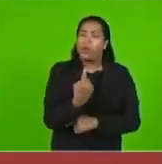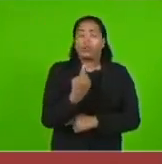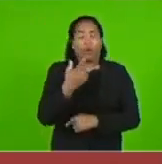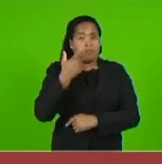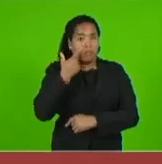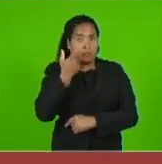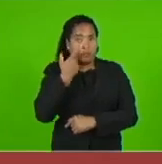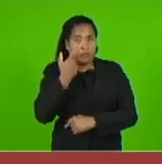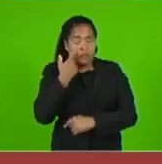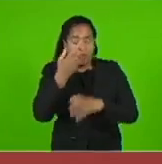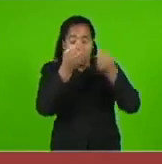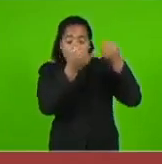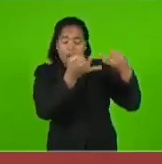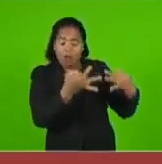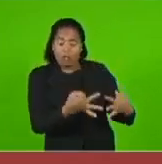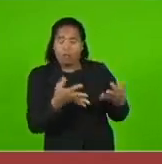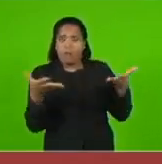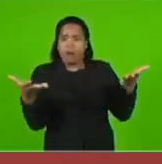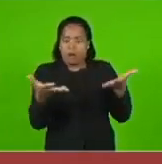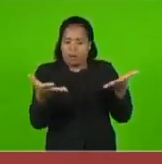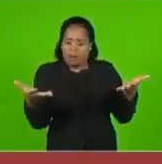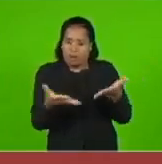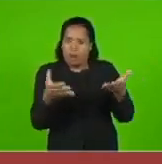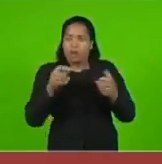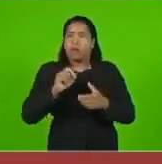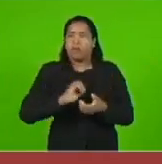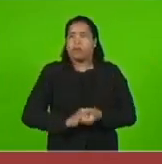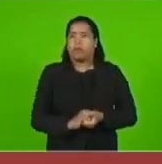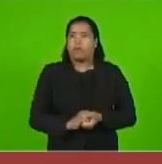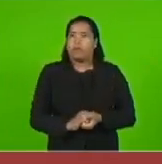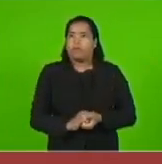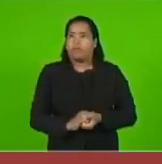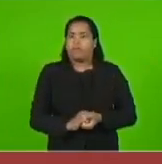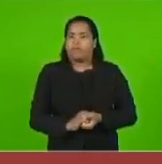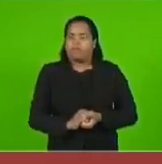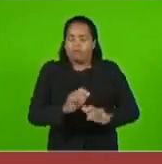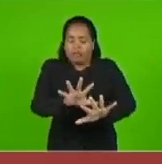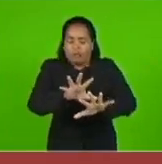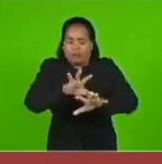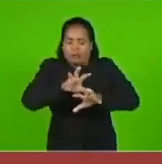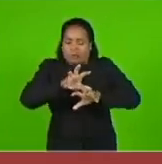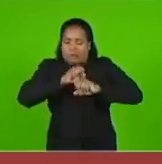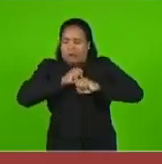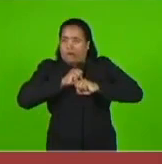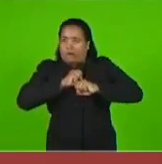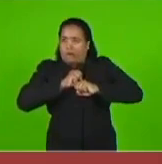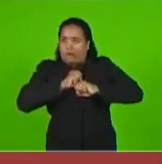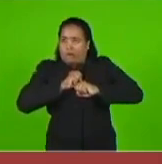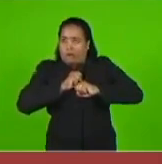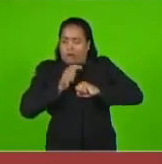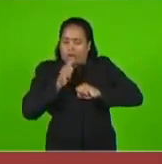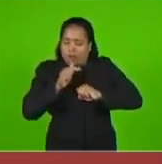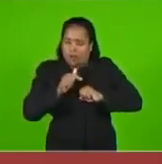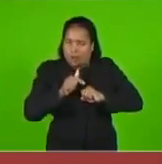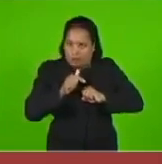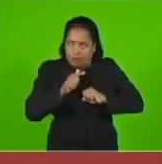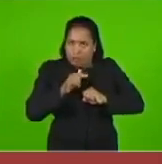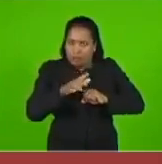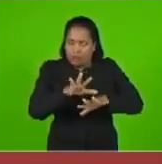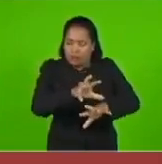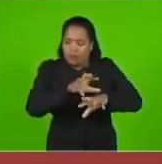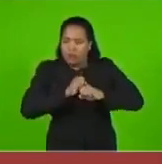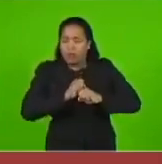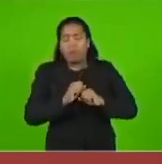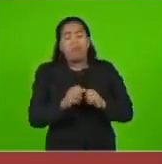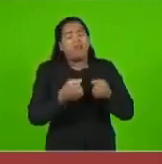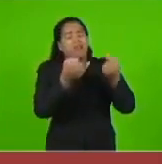that exists. So no, pay attention. I already spoke about the matter of the contamination of the sources of water.